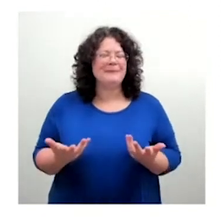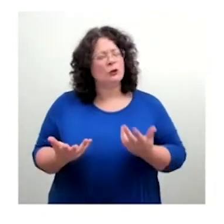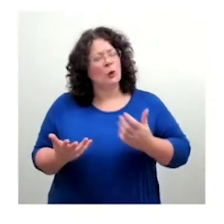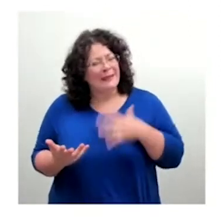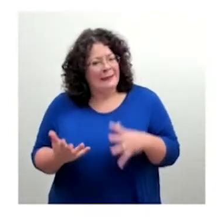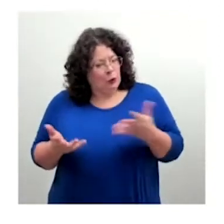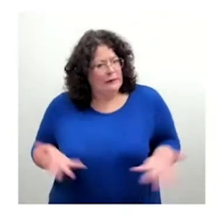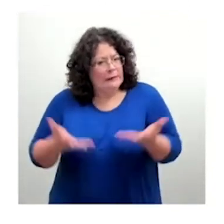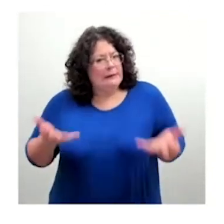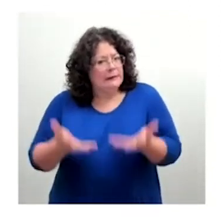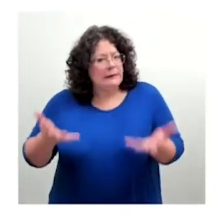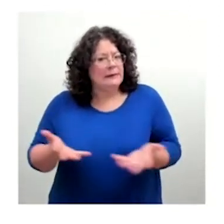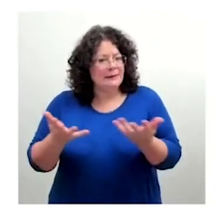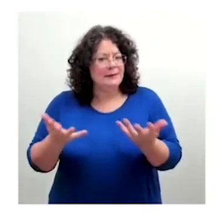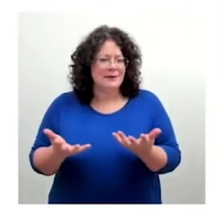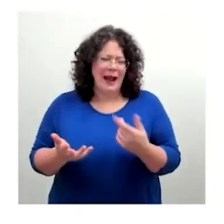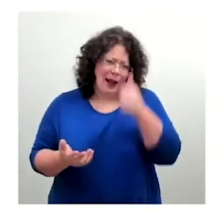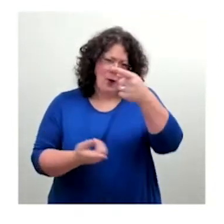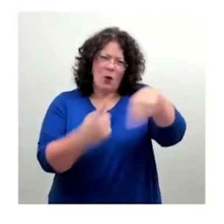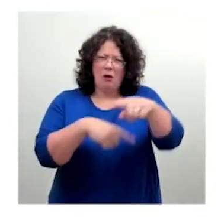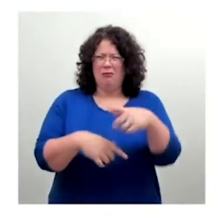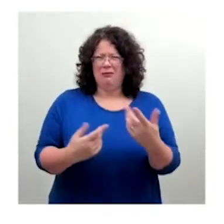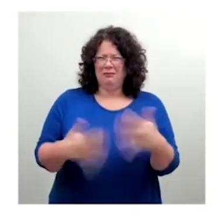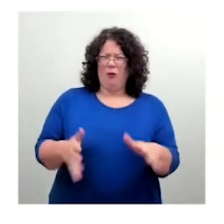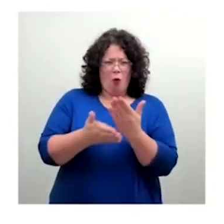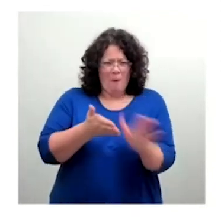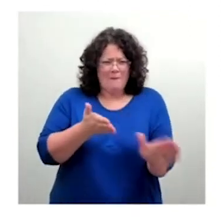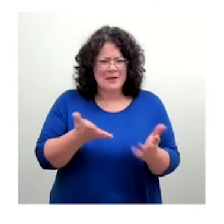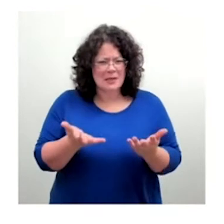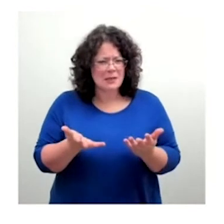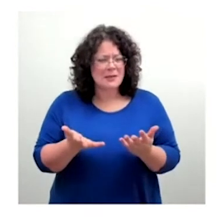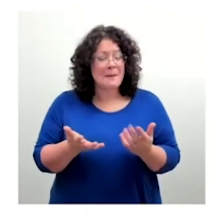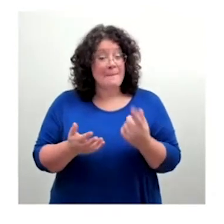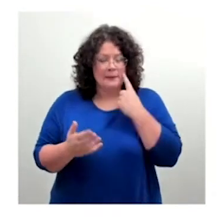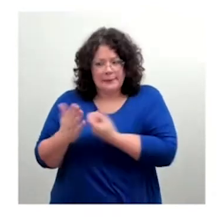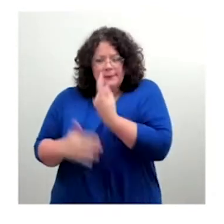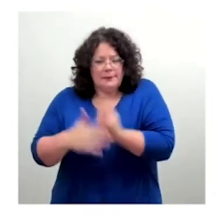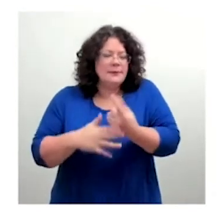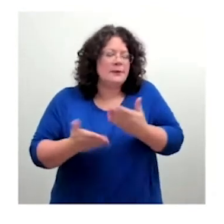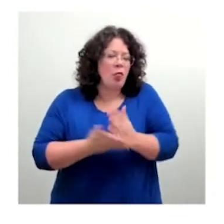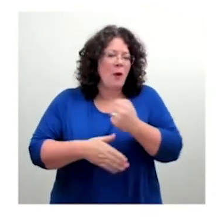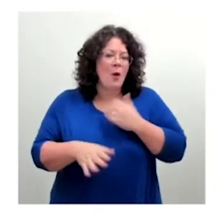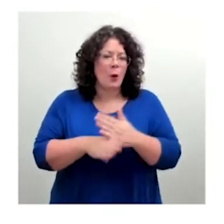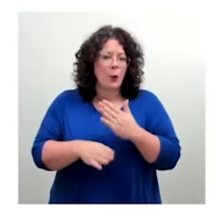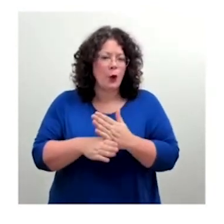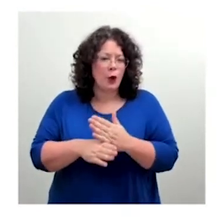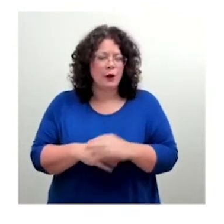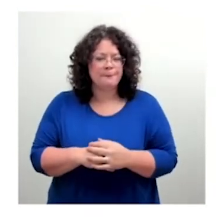is around design, innovation, and setting standards, as well as sharing best